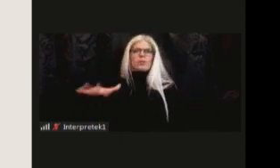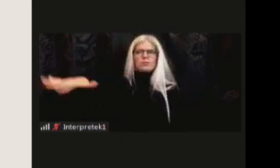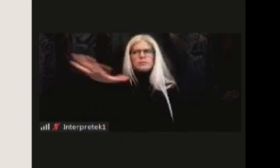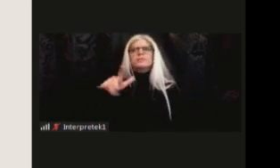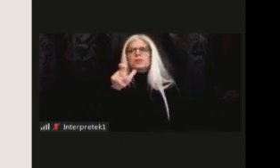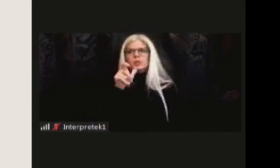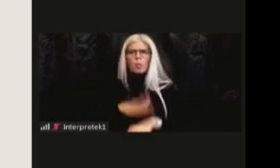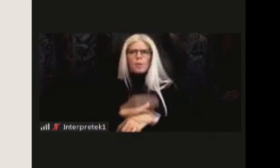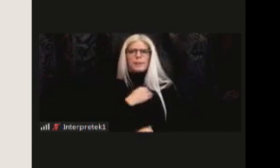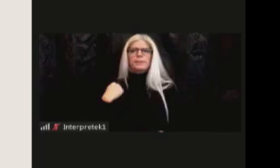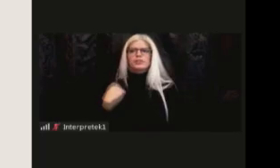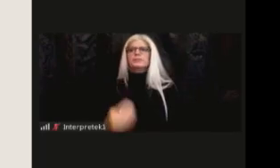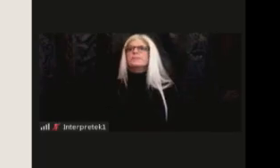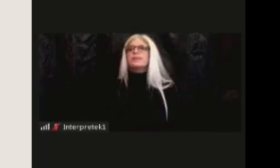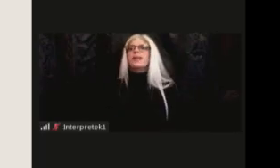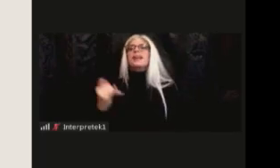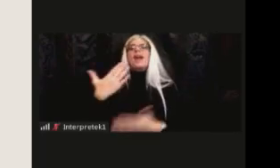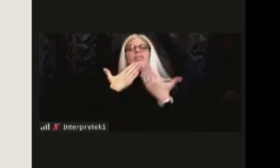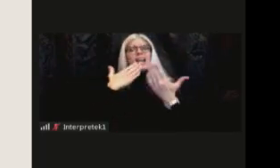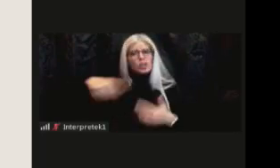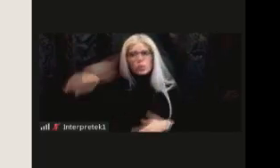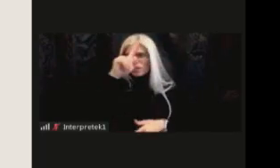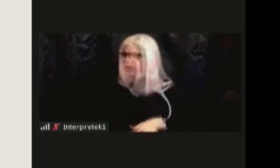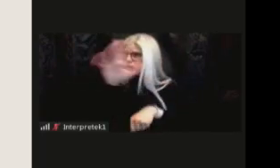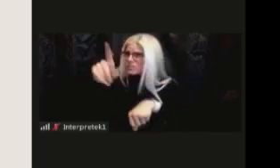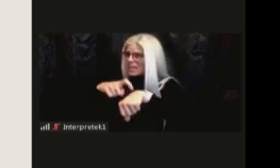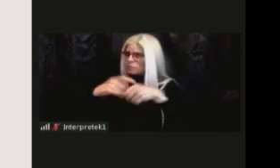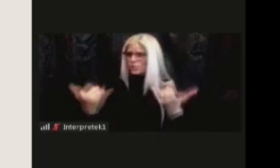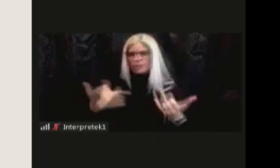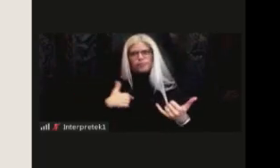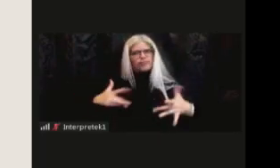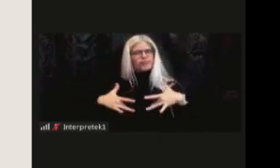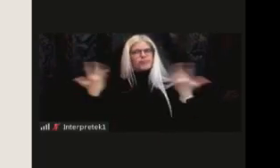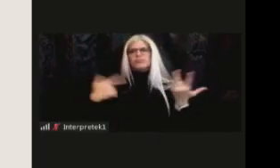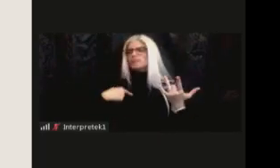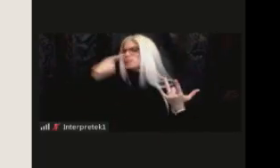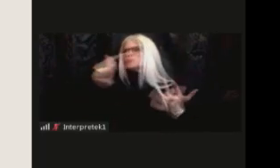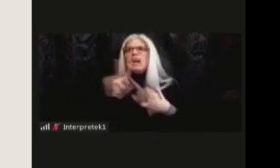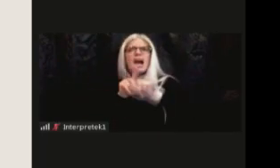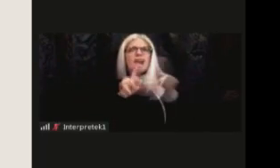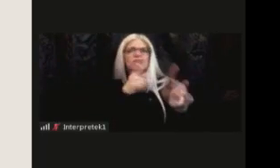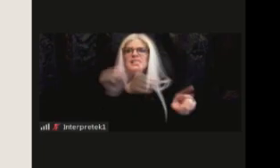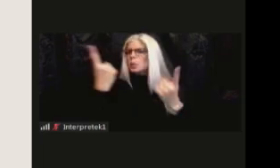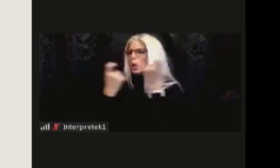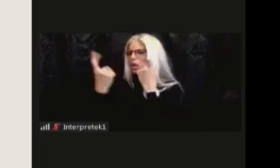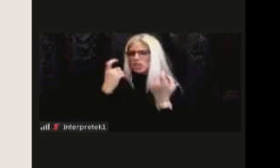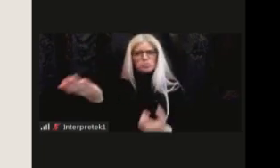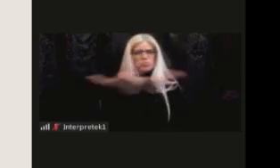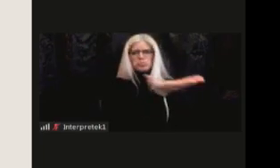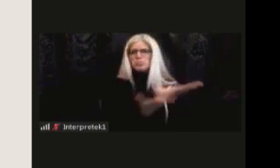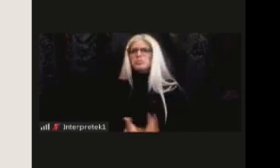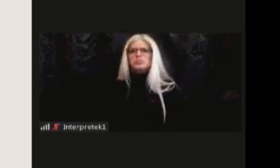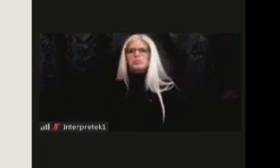So I want to thank you for your time today, and I'd be happy to answer any questions at this time. All right, thank